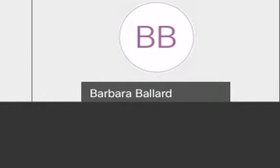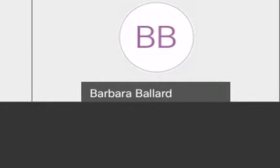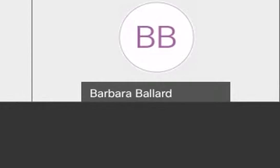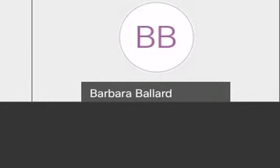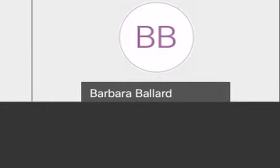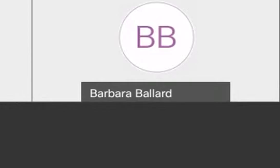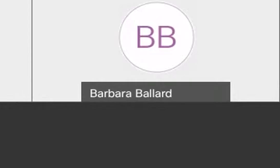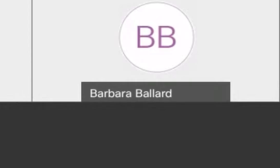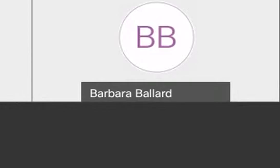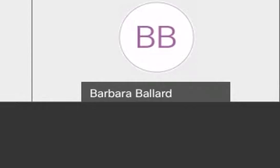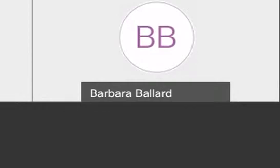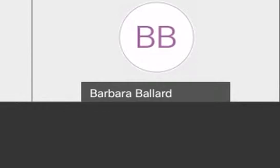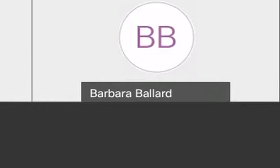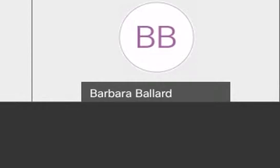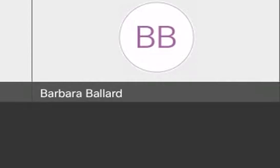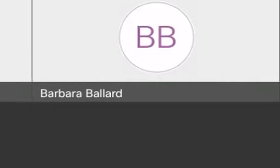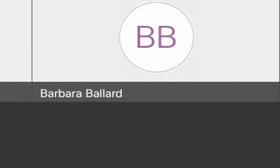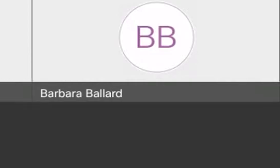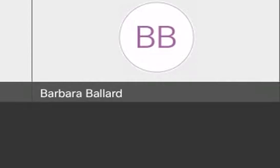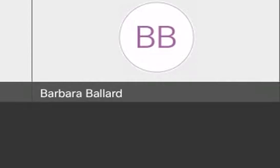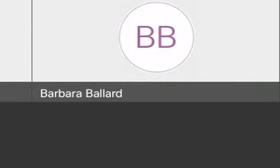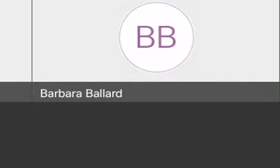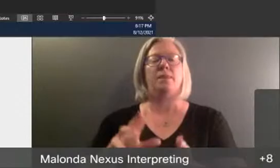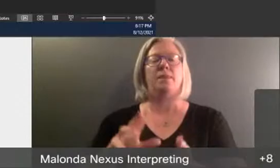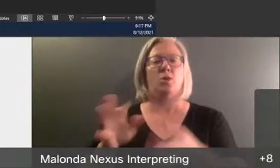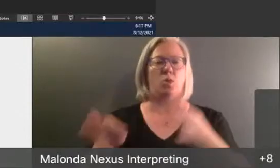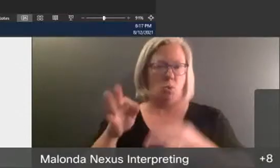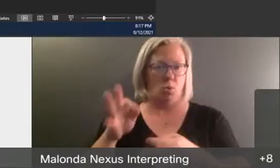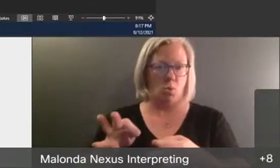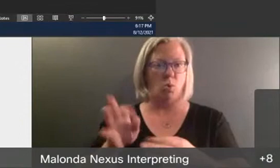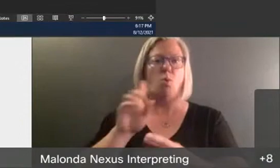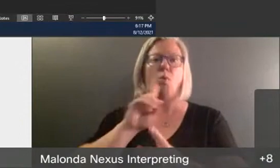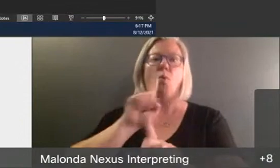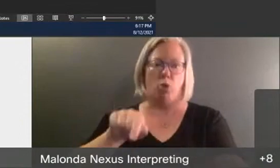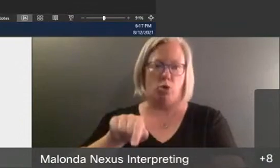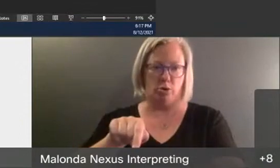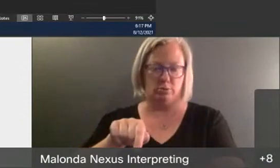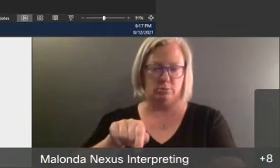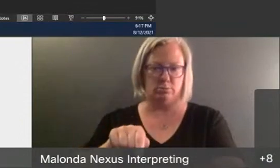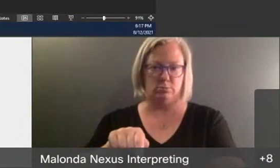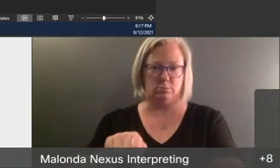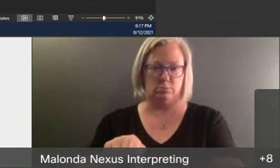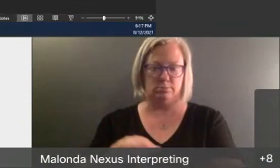actually ordered through a court order.